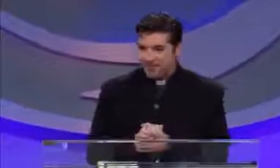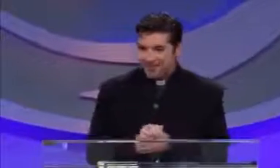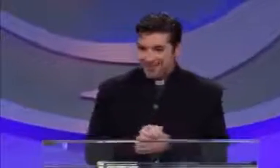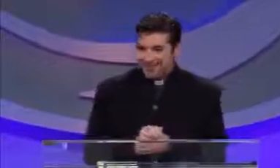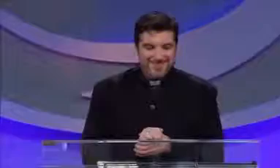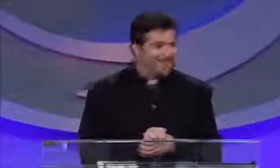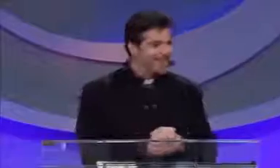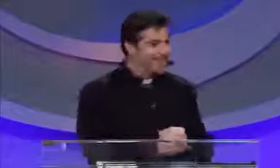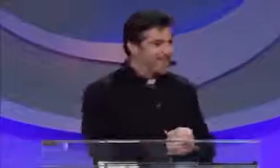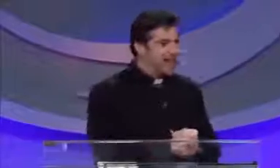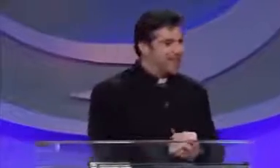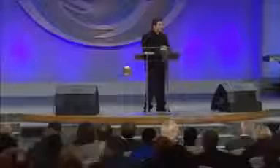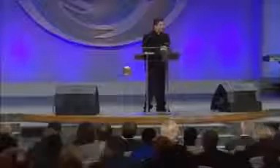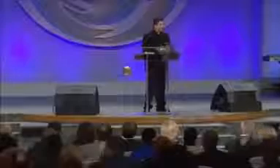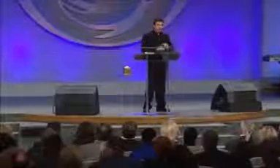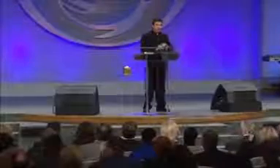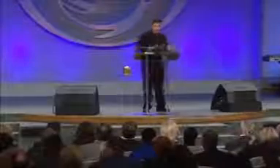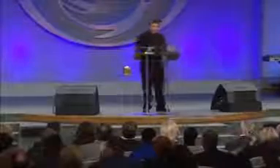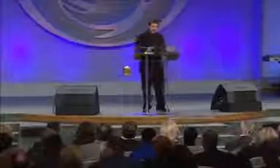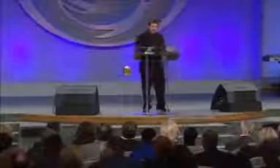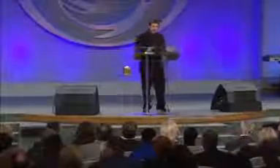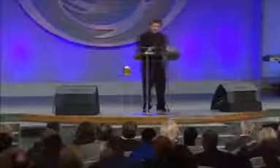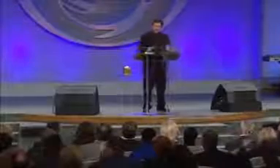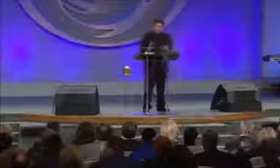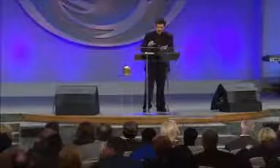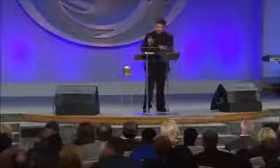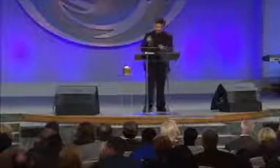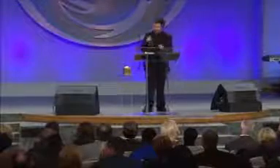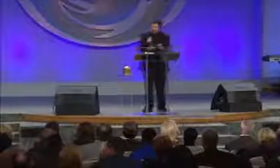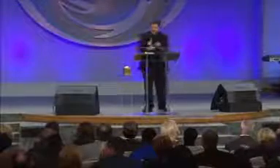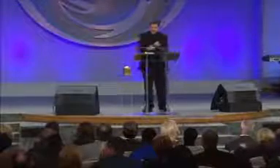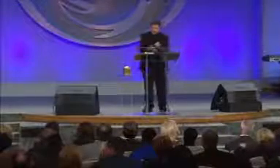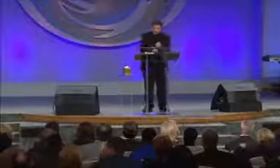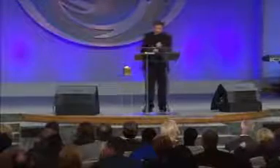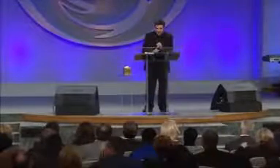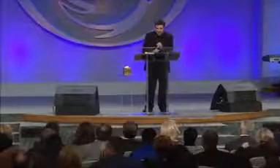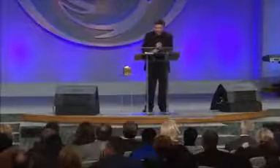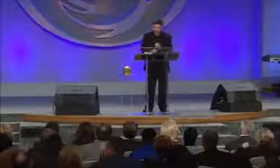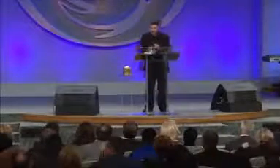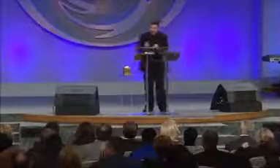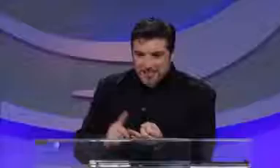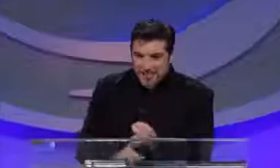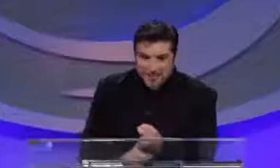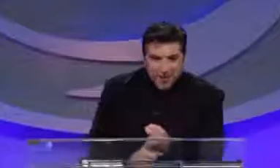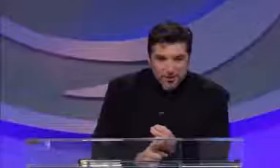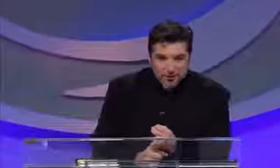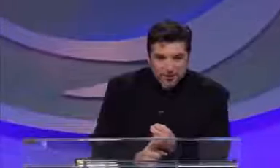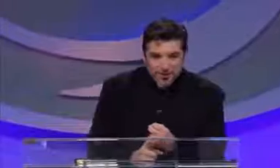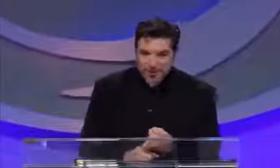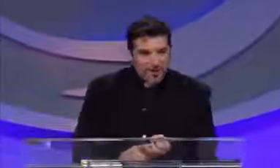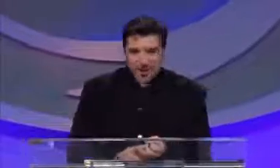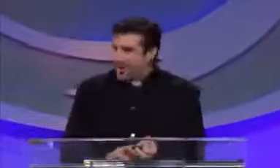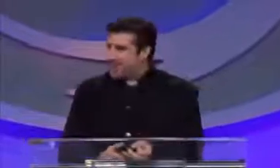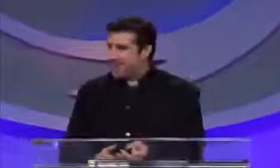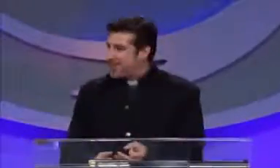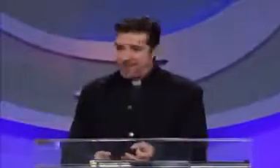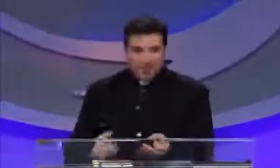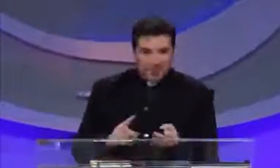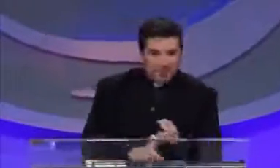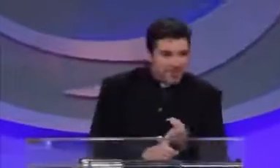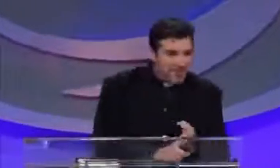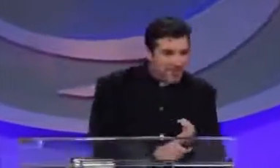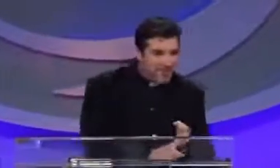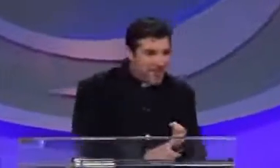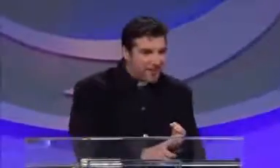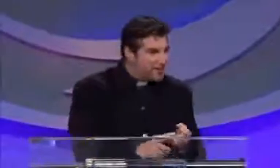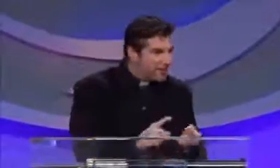stories. I said, "There's going to be thousands of leaders, and these guys have their jets. They've got TV shows. And I said, they've